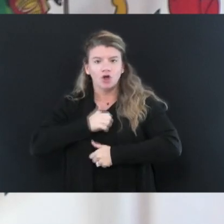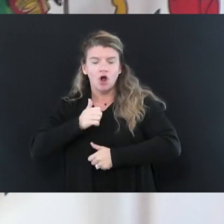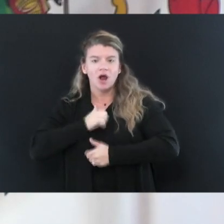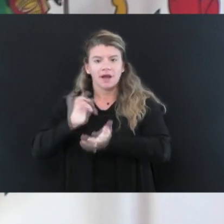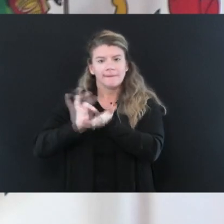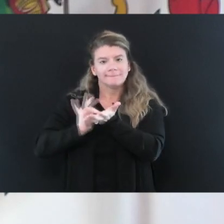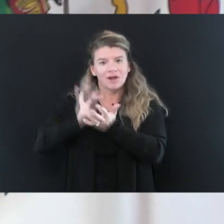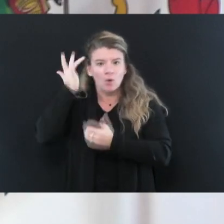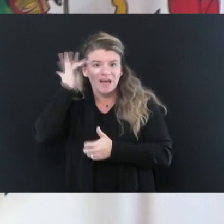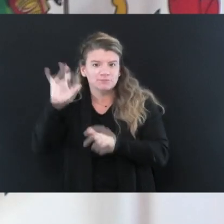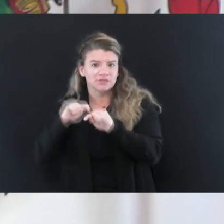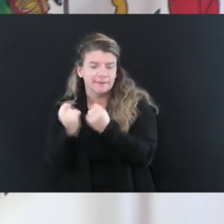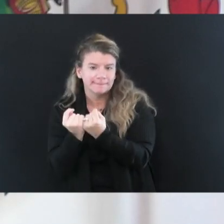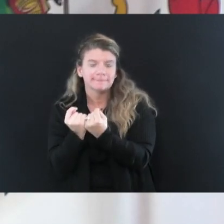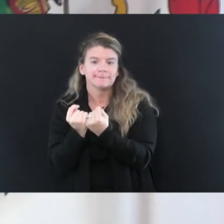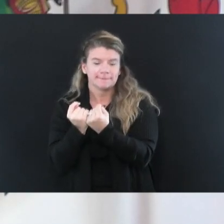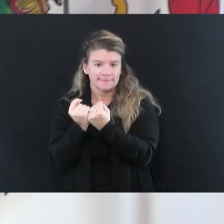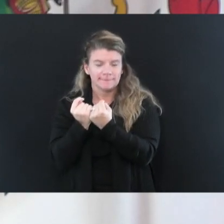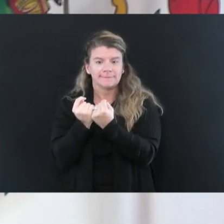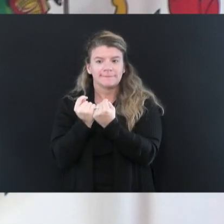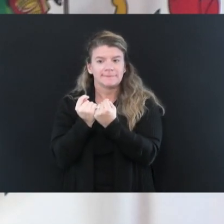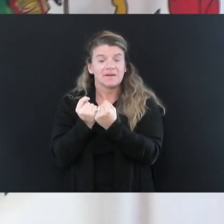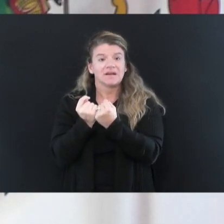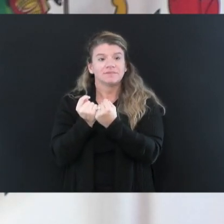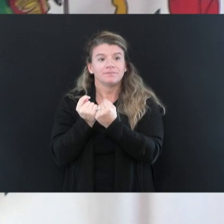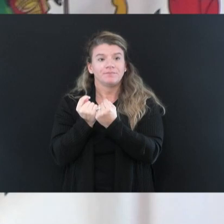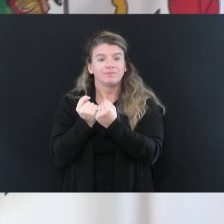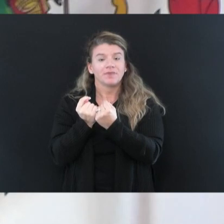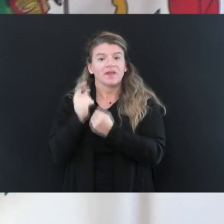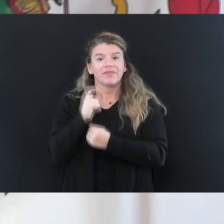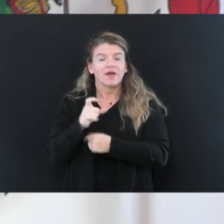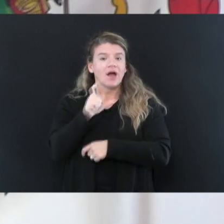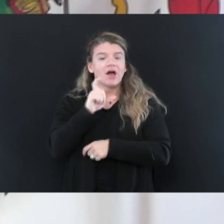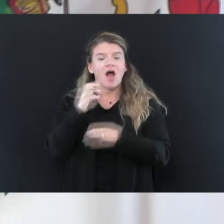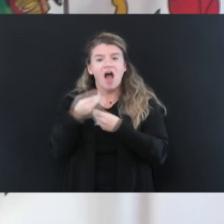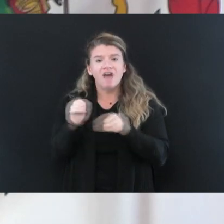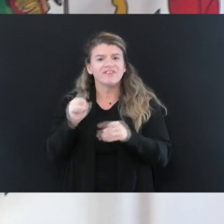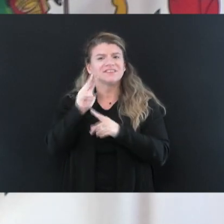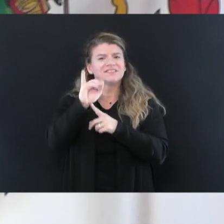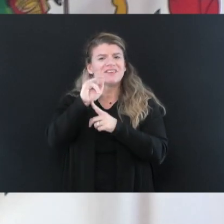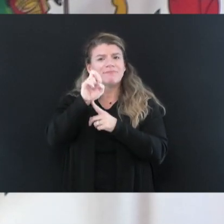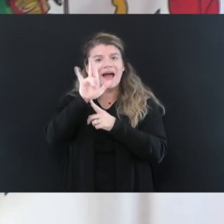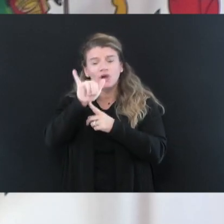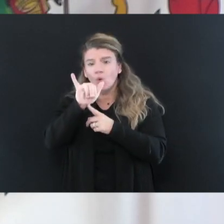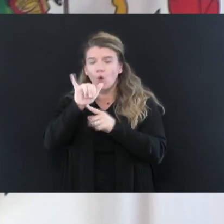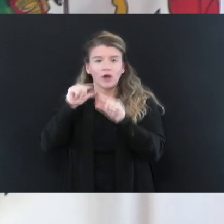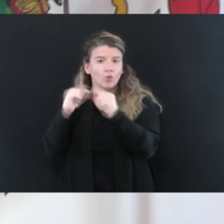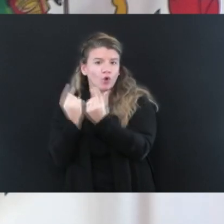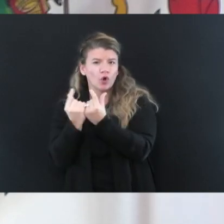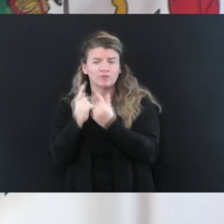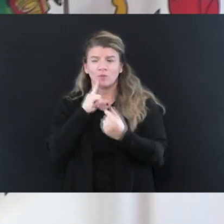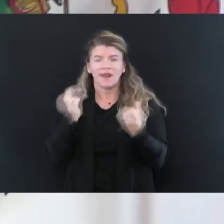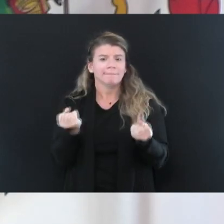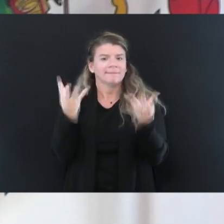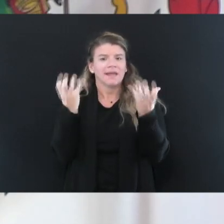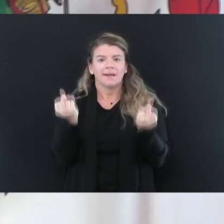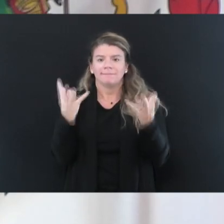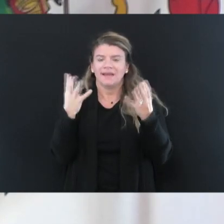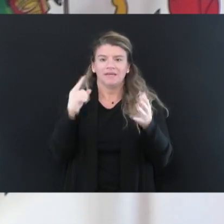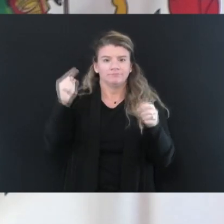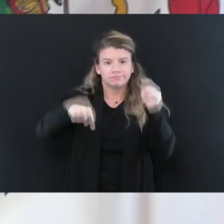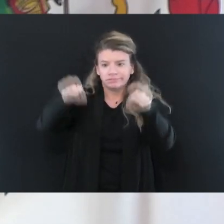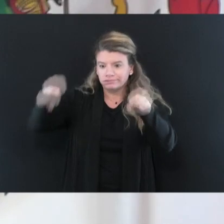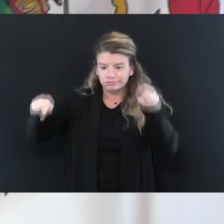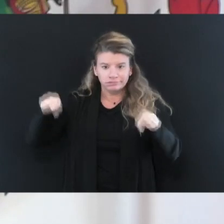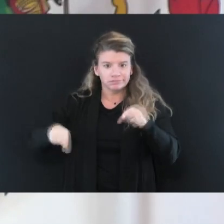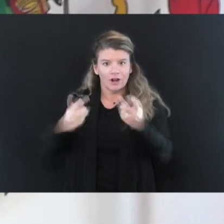medical experts, you know, the Office of Minority Affairs, you know, countless others have done really